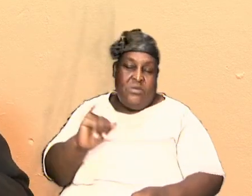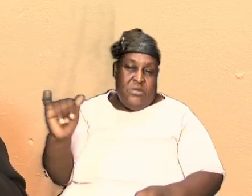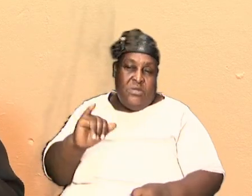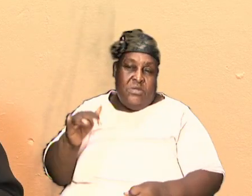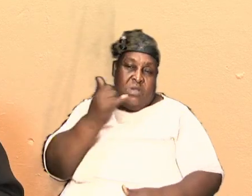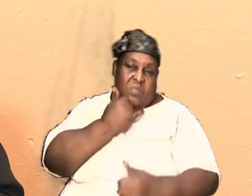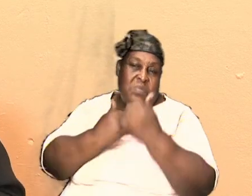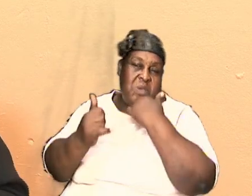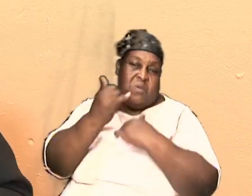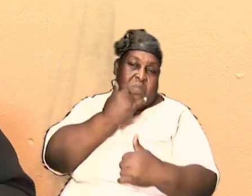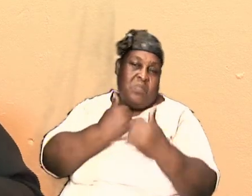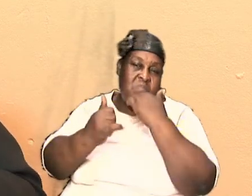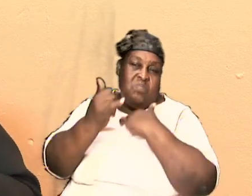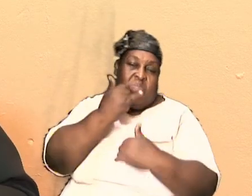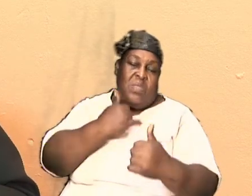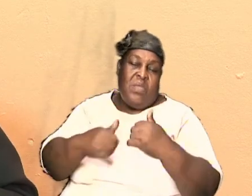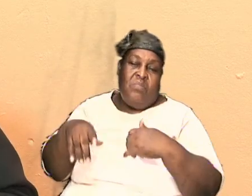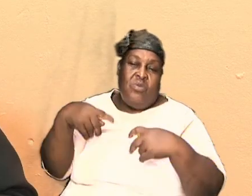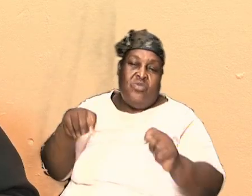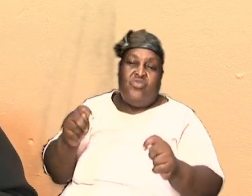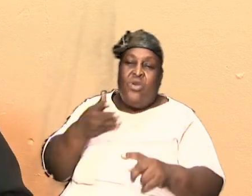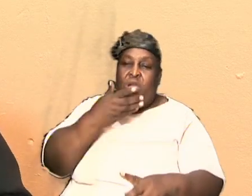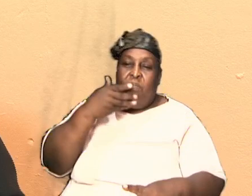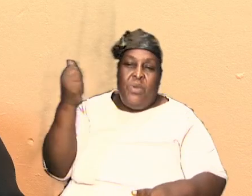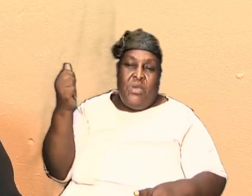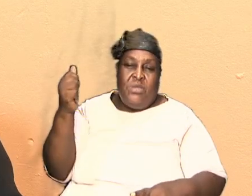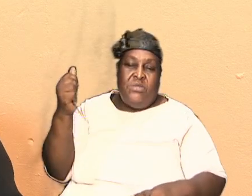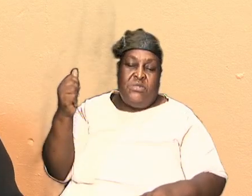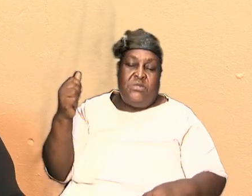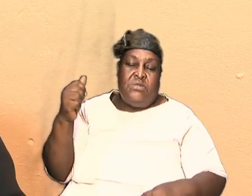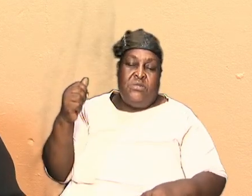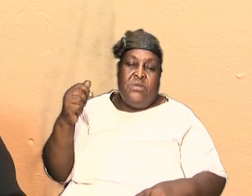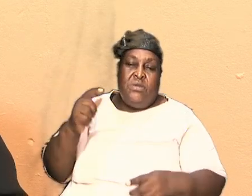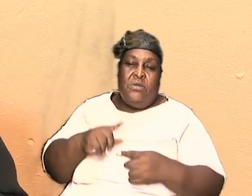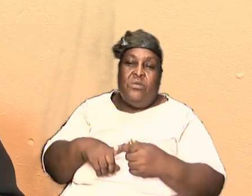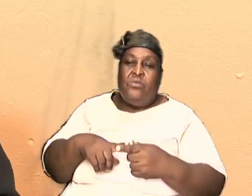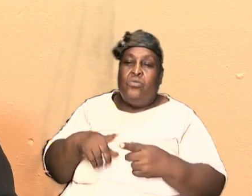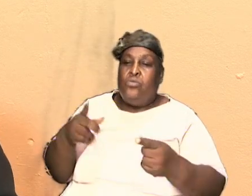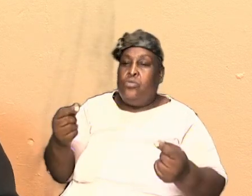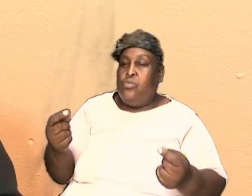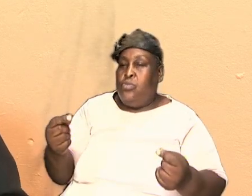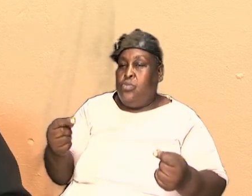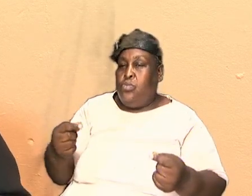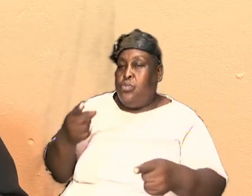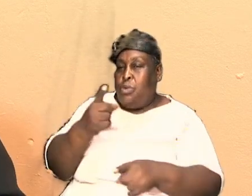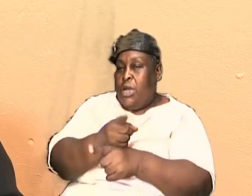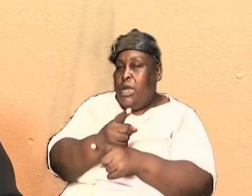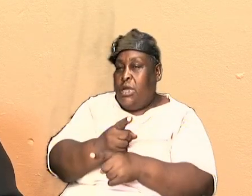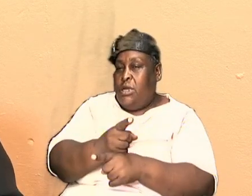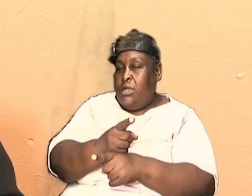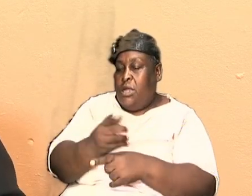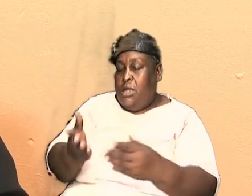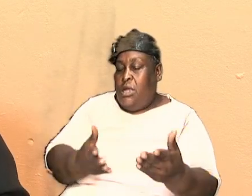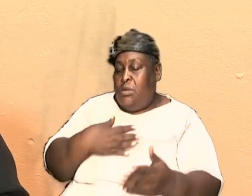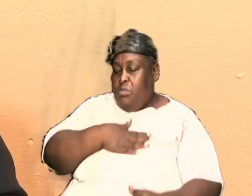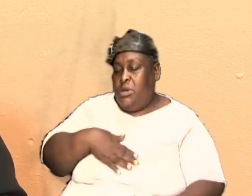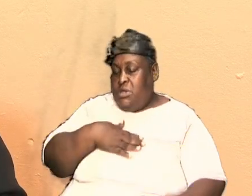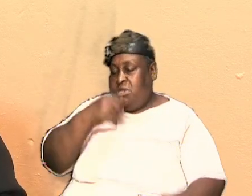that we should try our very best, our utmost best, to please the Lord, to serve the